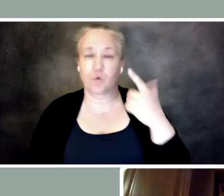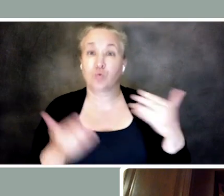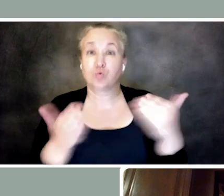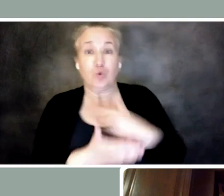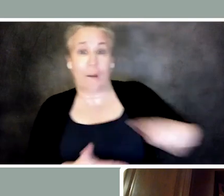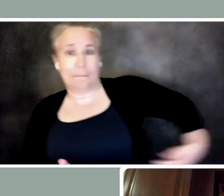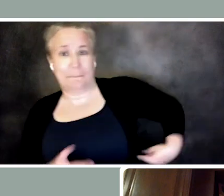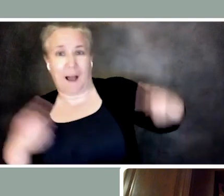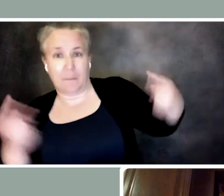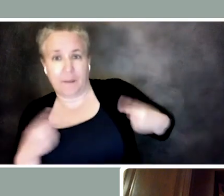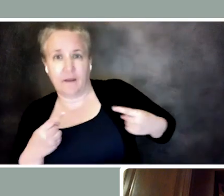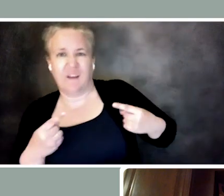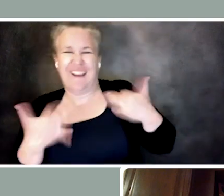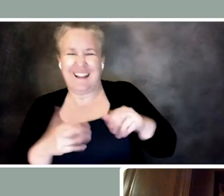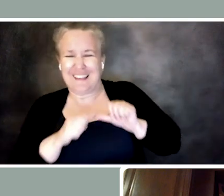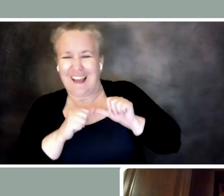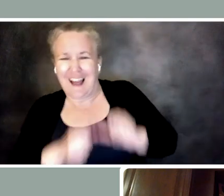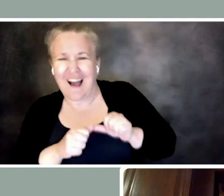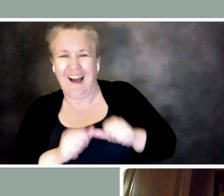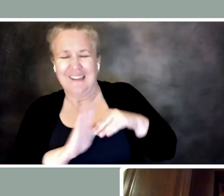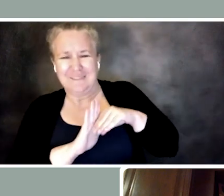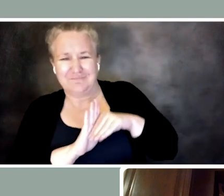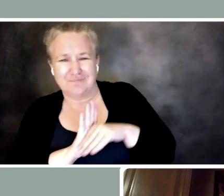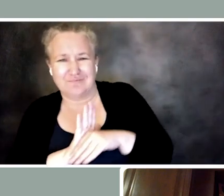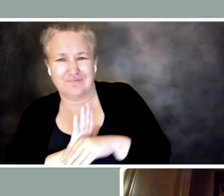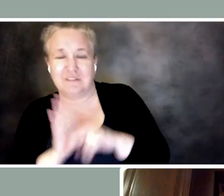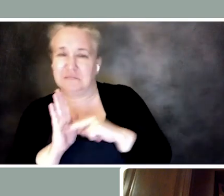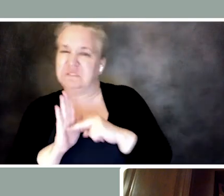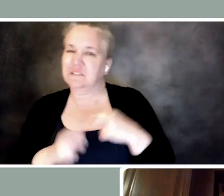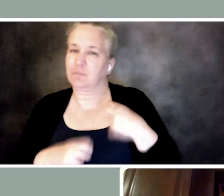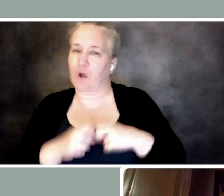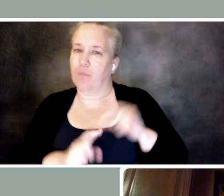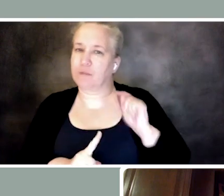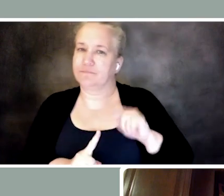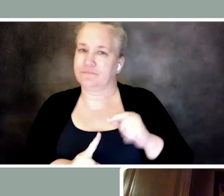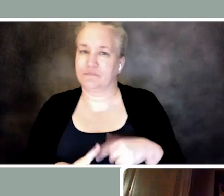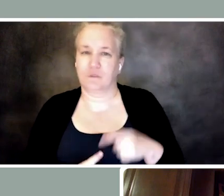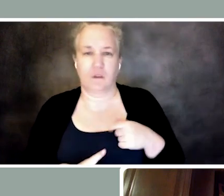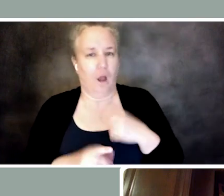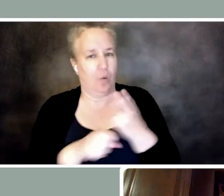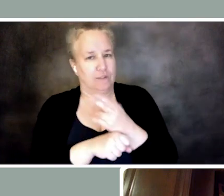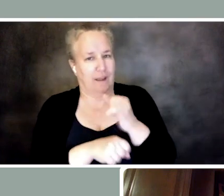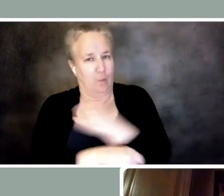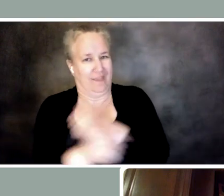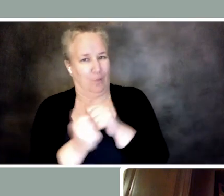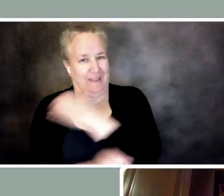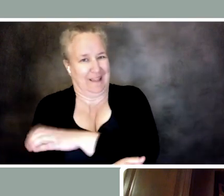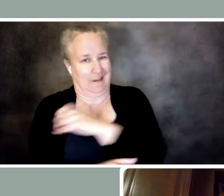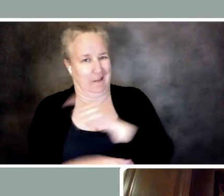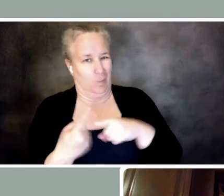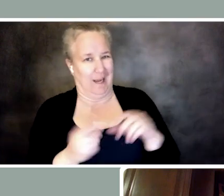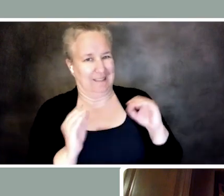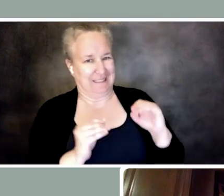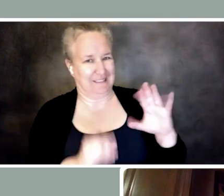anything that is persistent progressive is problematic. So those are kind of the acronyms I use in clinic when I'm teaching fellows. Is the 3